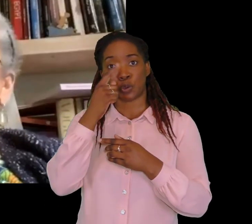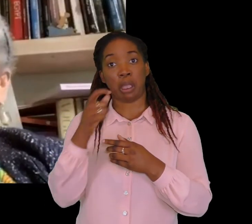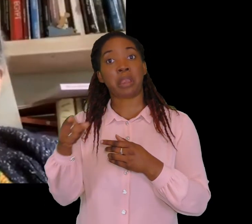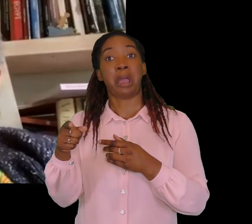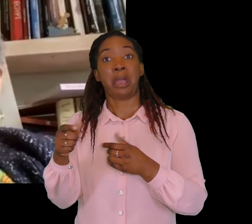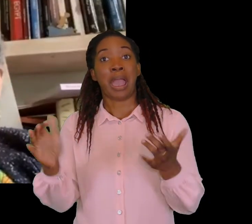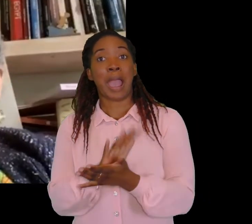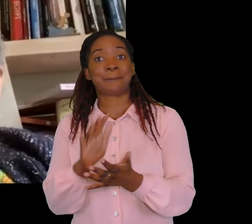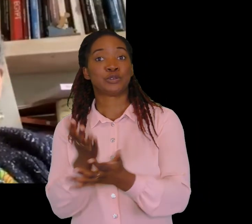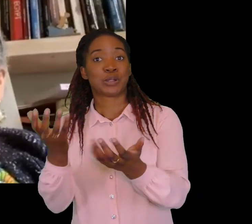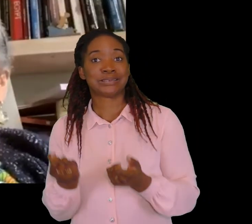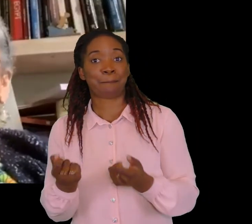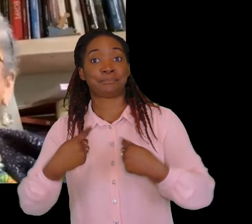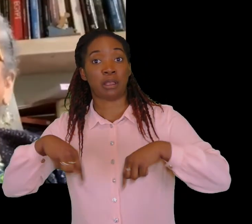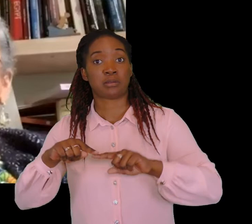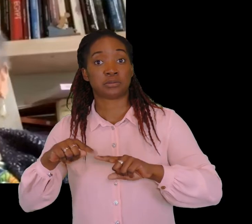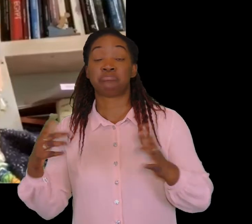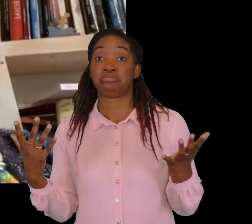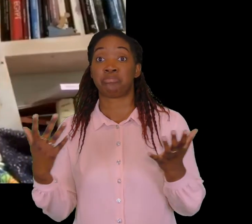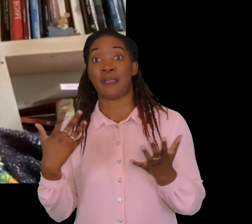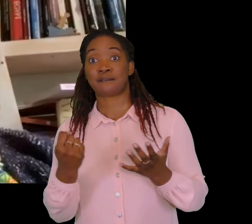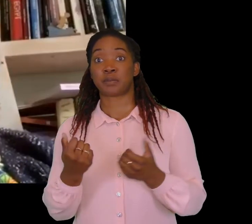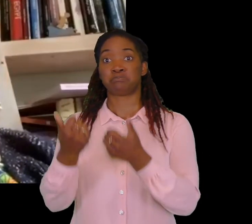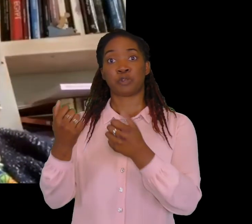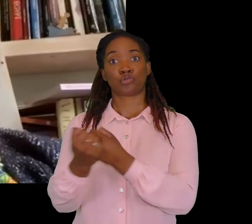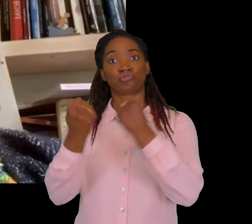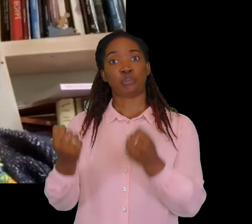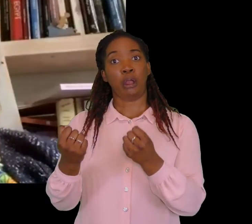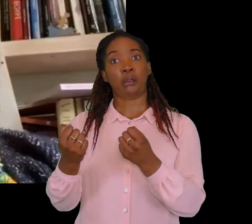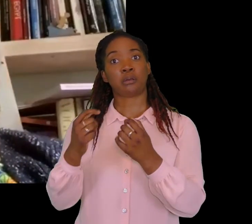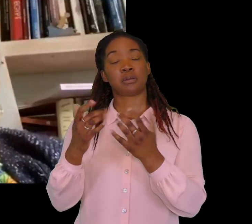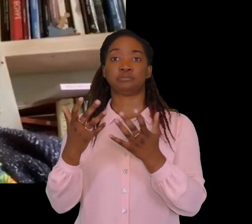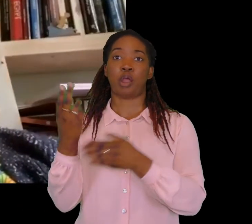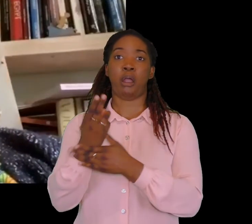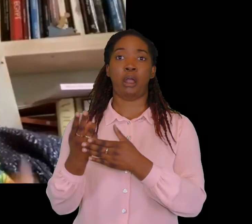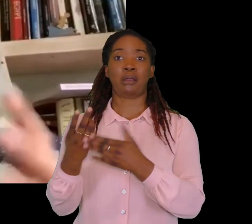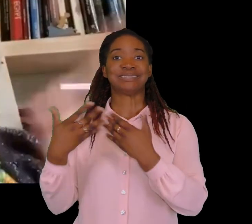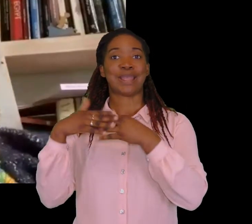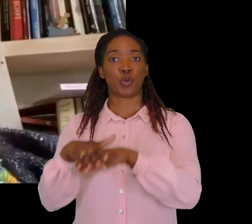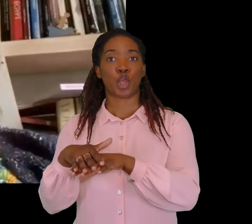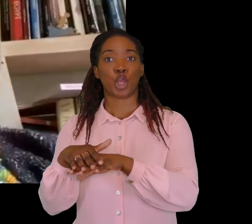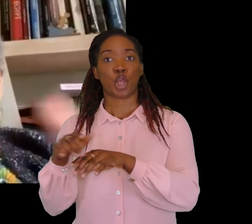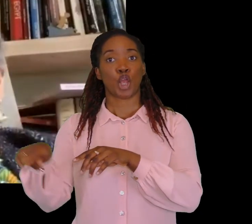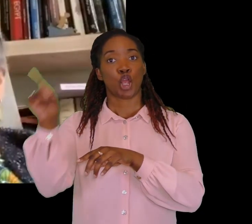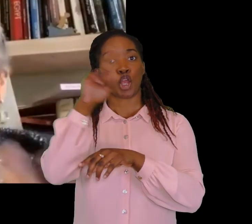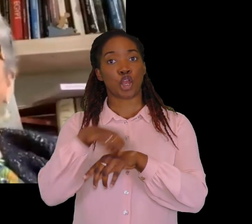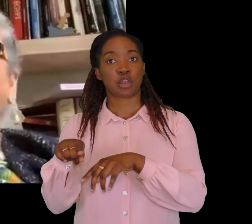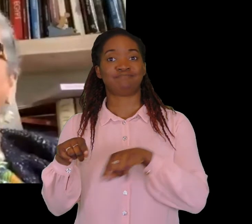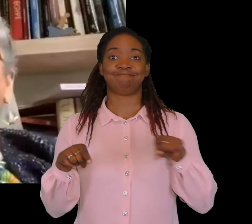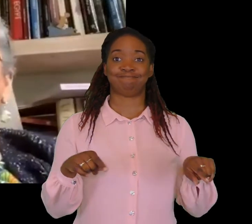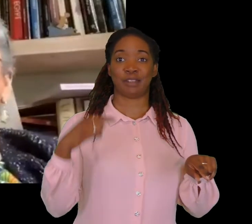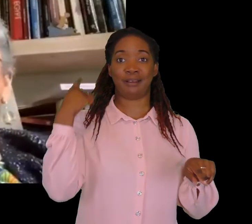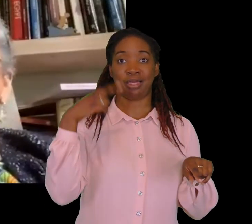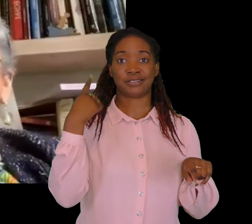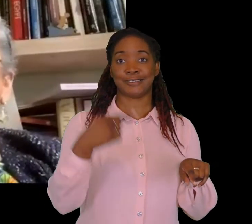be facilitated and have almost a stronger art network, because we were, by the nature of